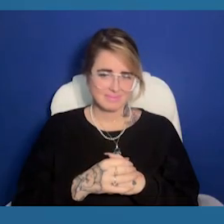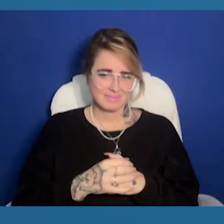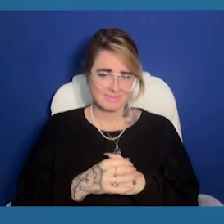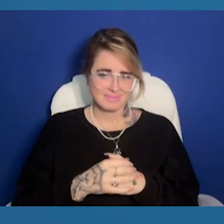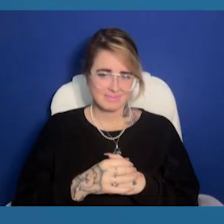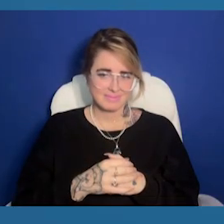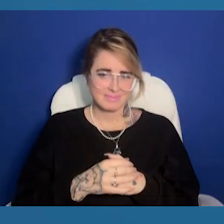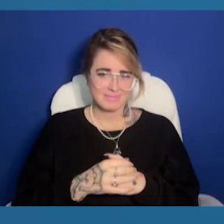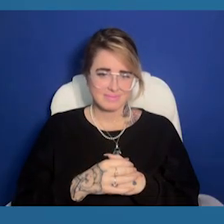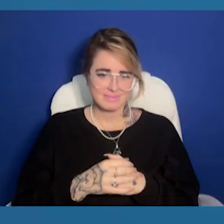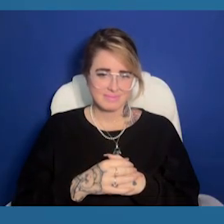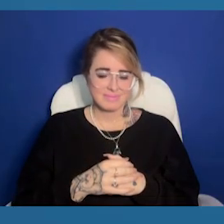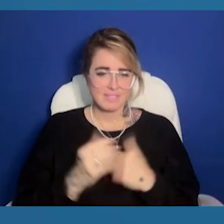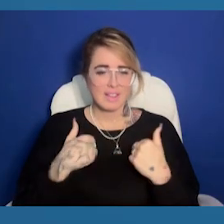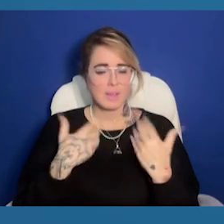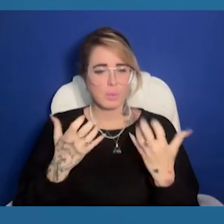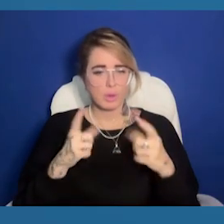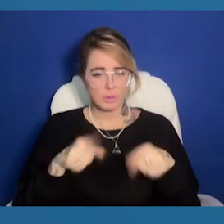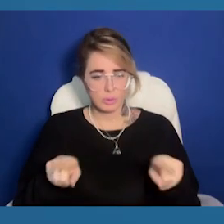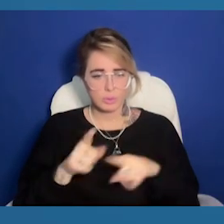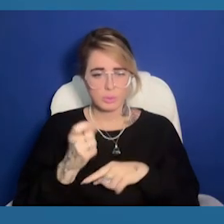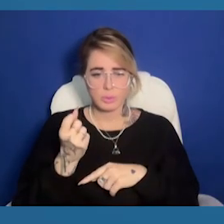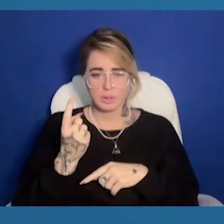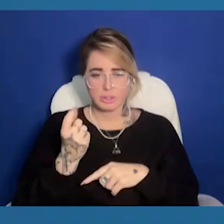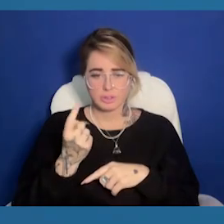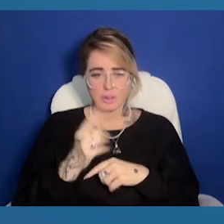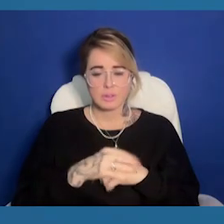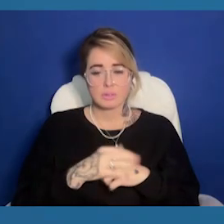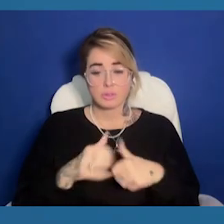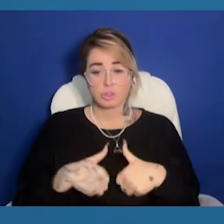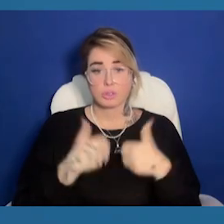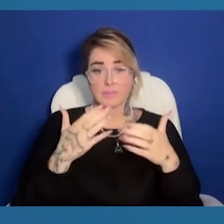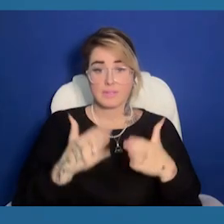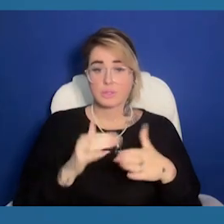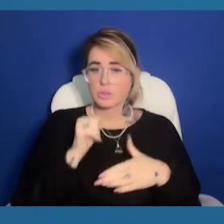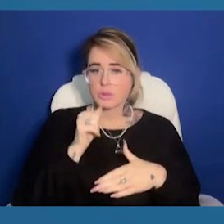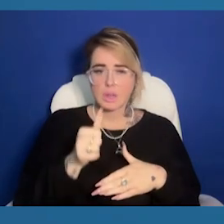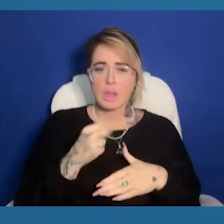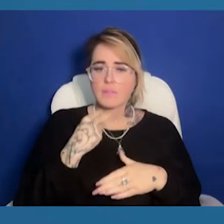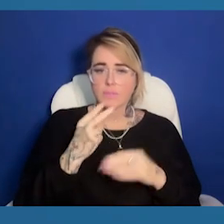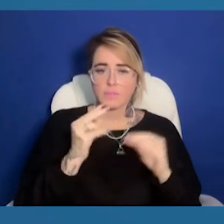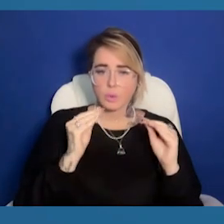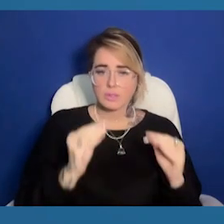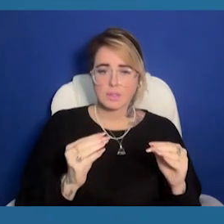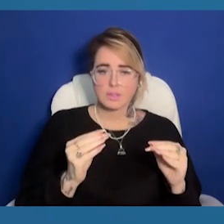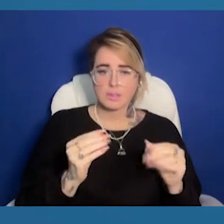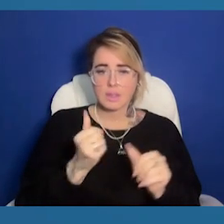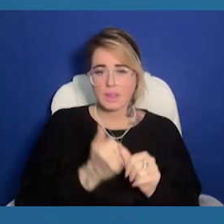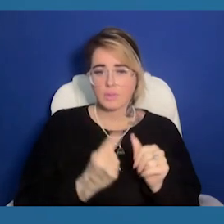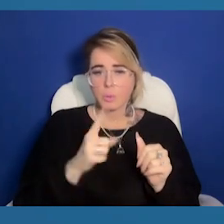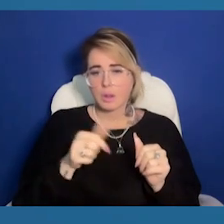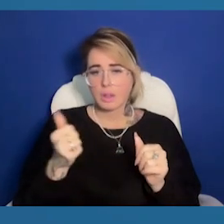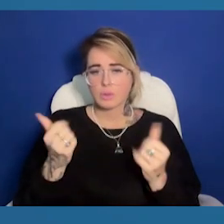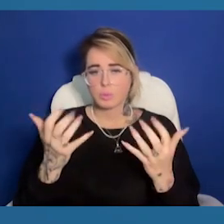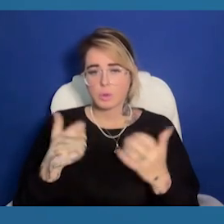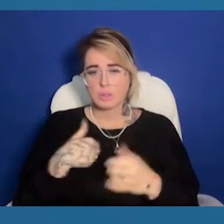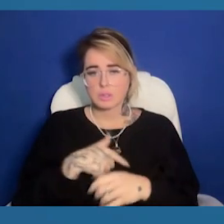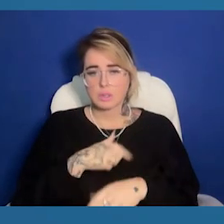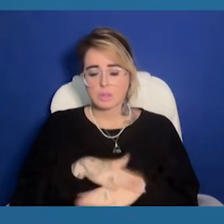But I want you guys to understand, survivors are not voiceless. Everyone else just wants us on mute.